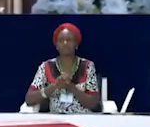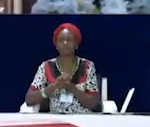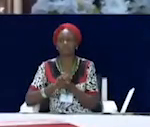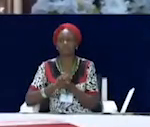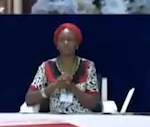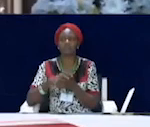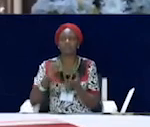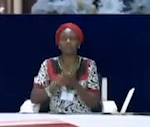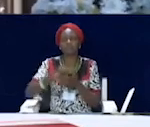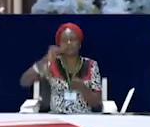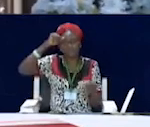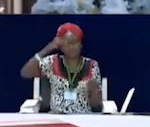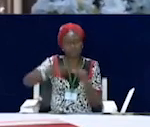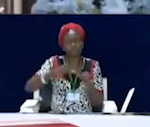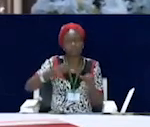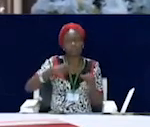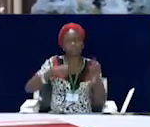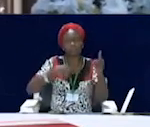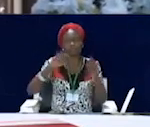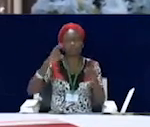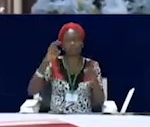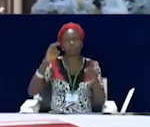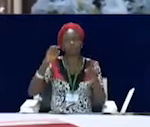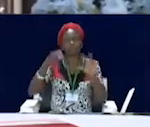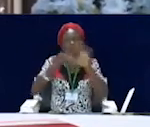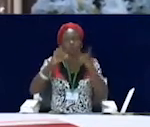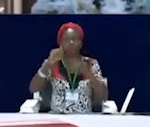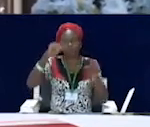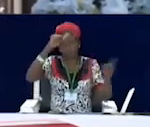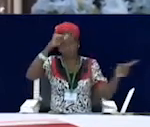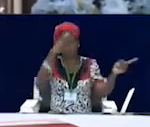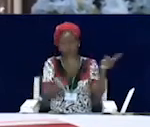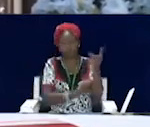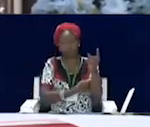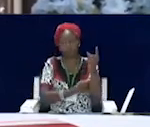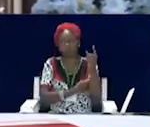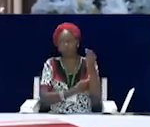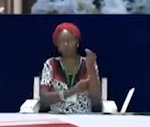That reminds me of the story of one of my sons.